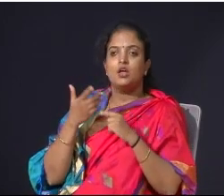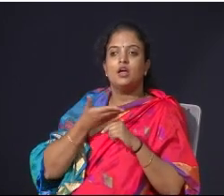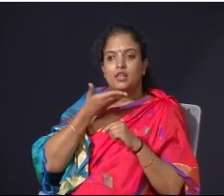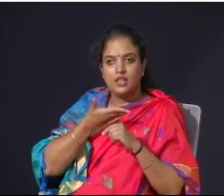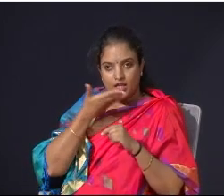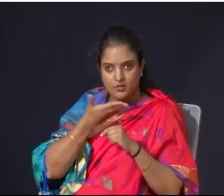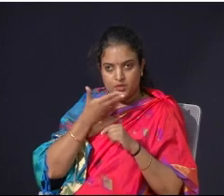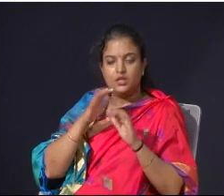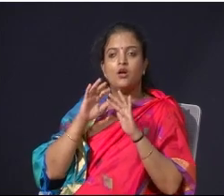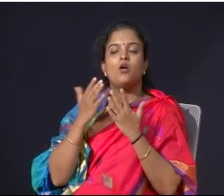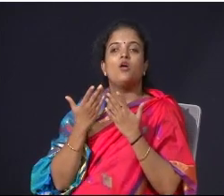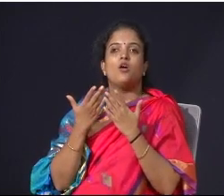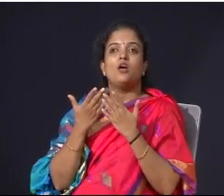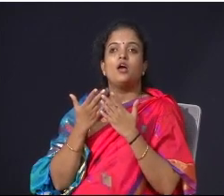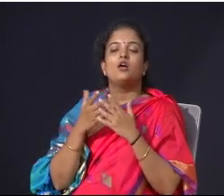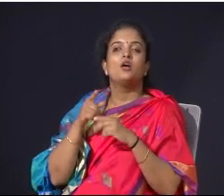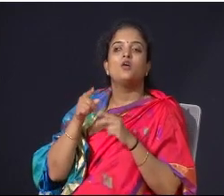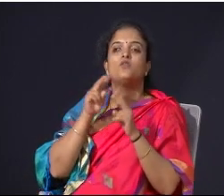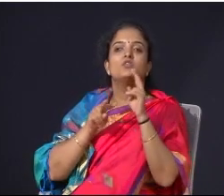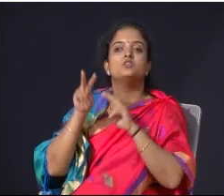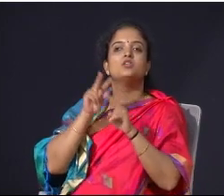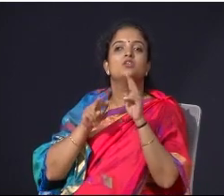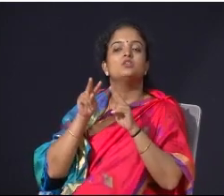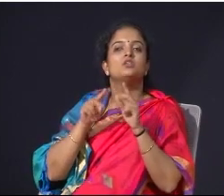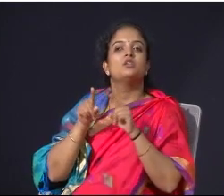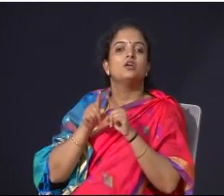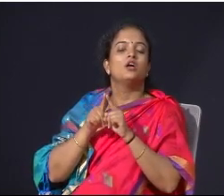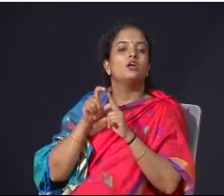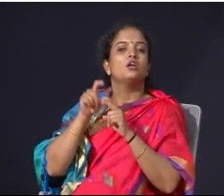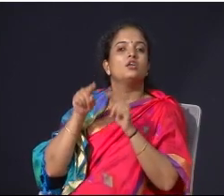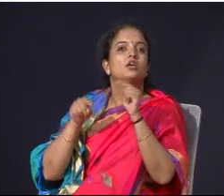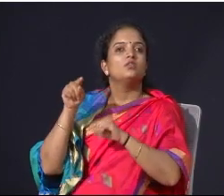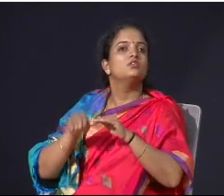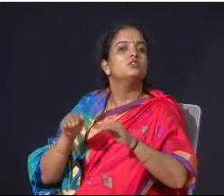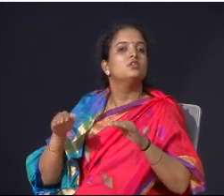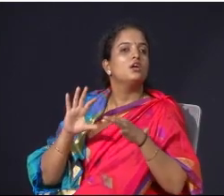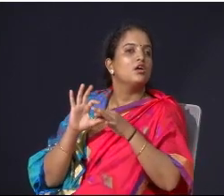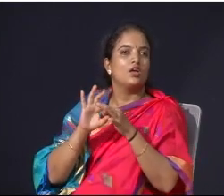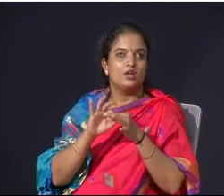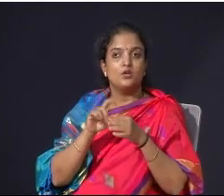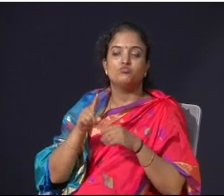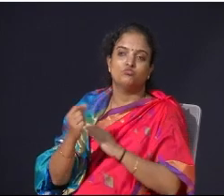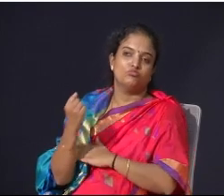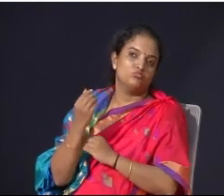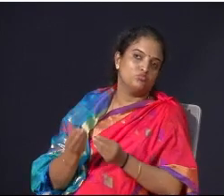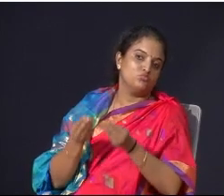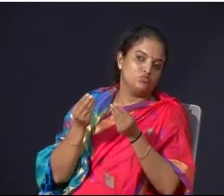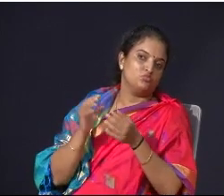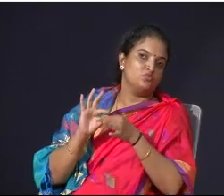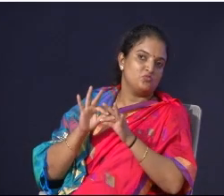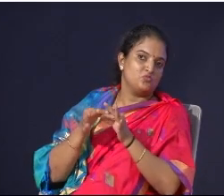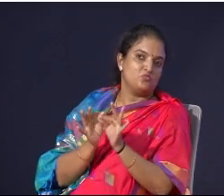neuroplasticity and vision rehabilitation in neurodiverse children. It's a powerful reminder that the brain isn't fixed,